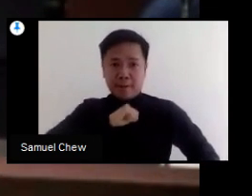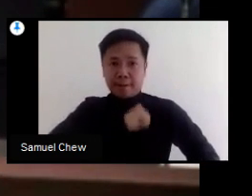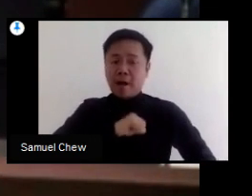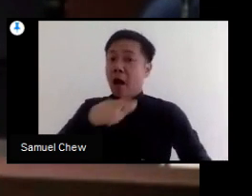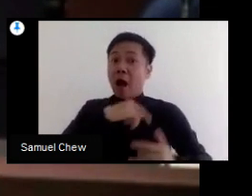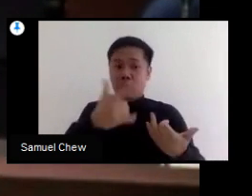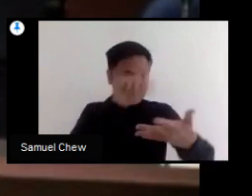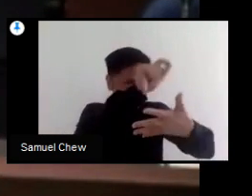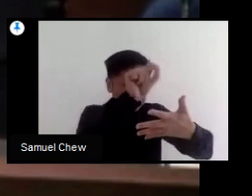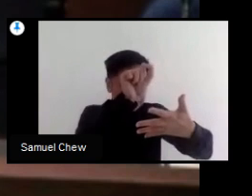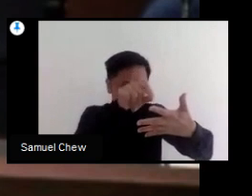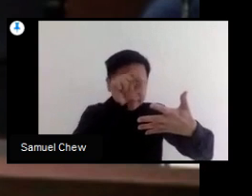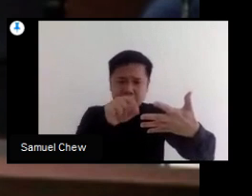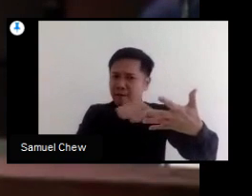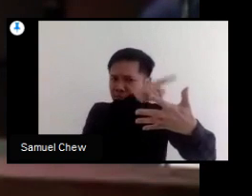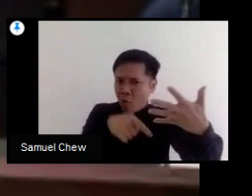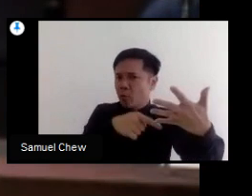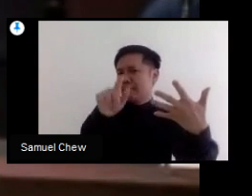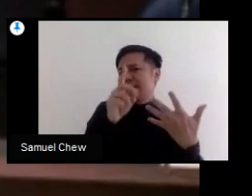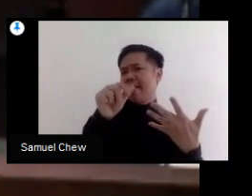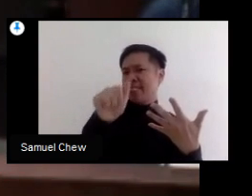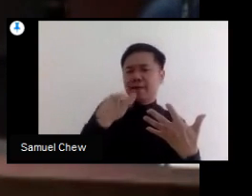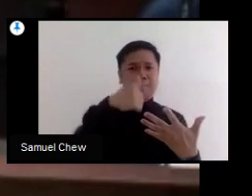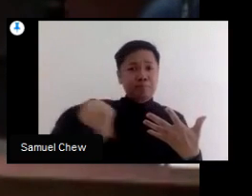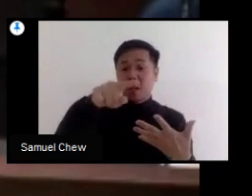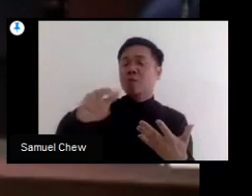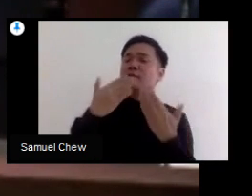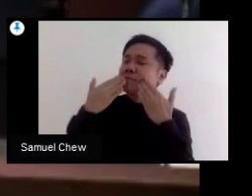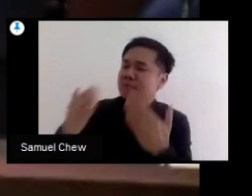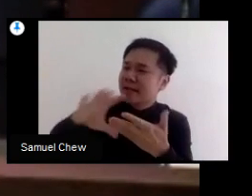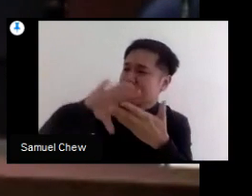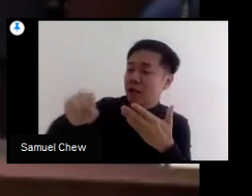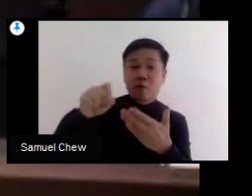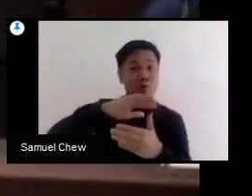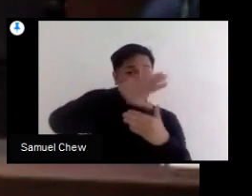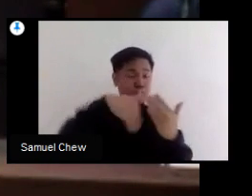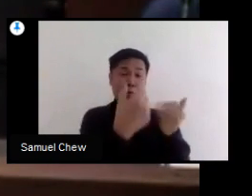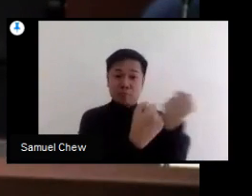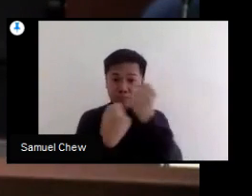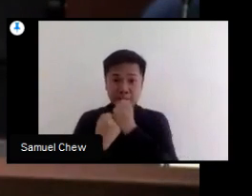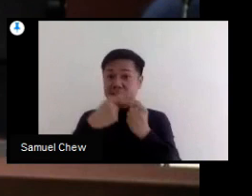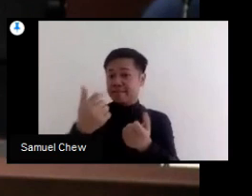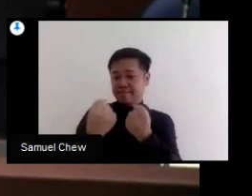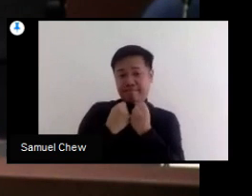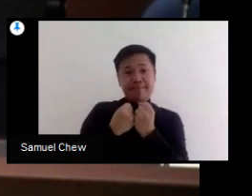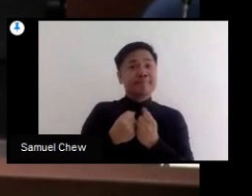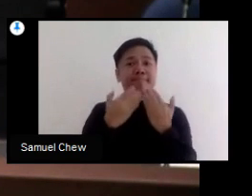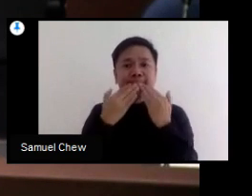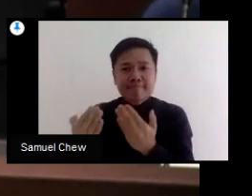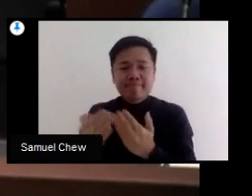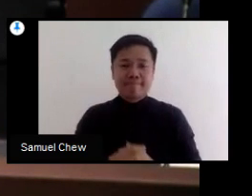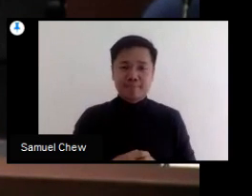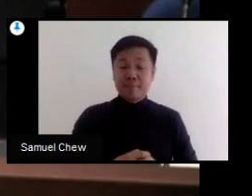also take this opportunity to thank UNESCAP and other collaborating partners for the support you have provided us. It is our desire